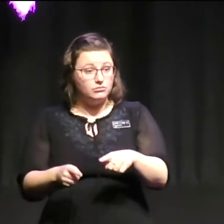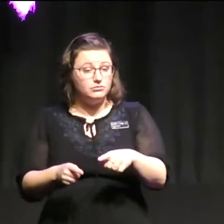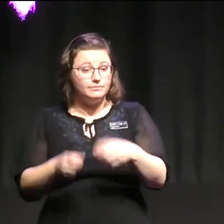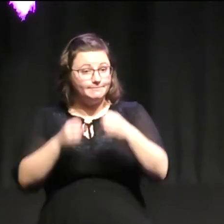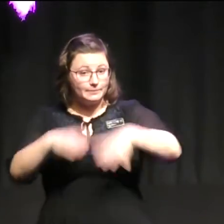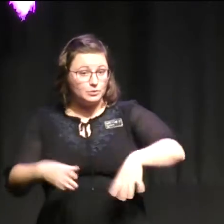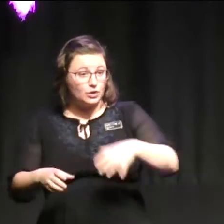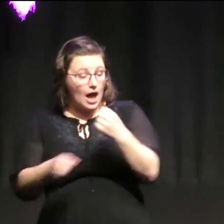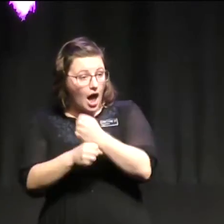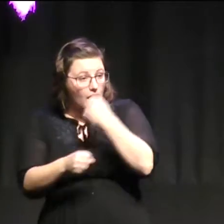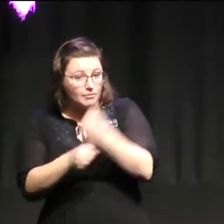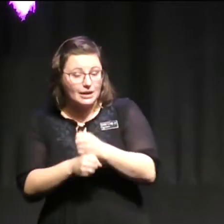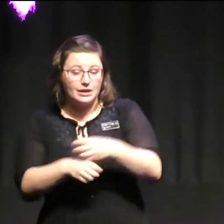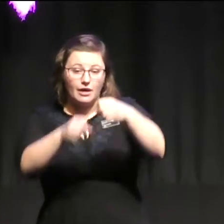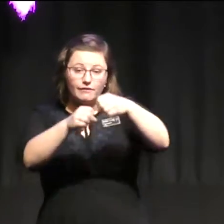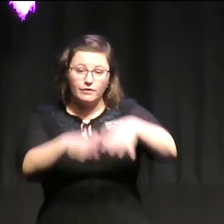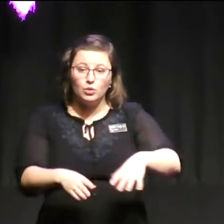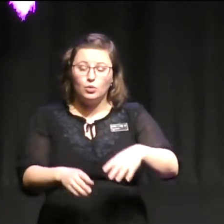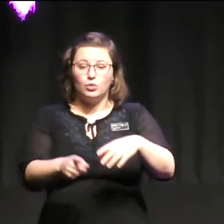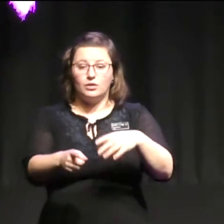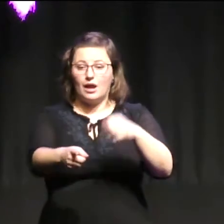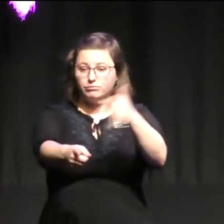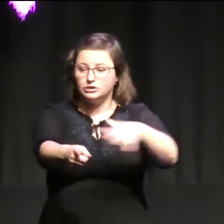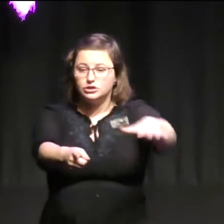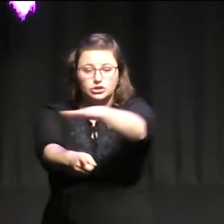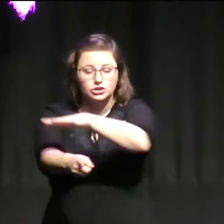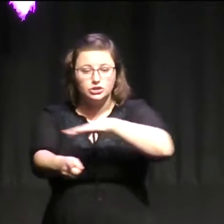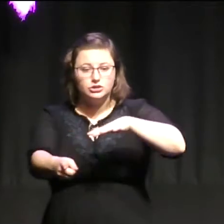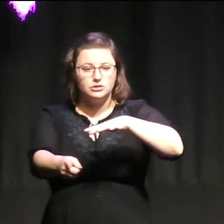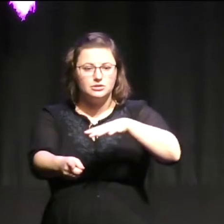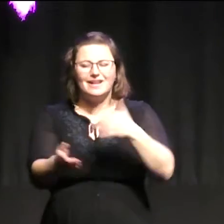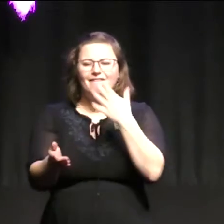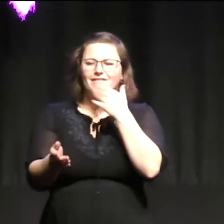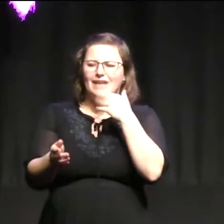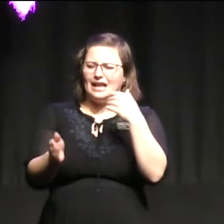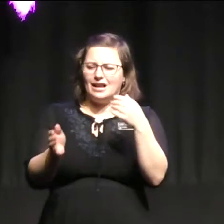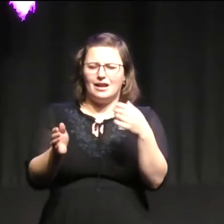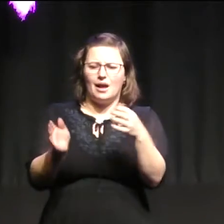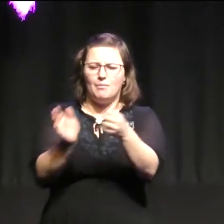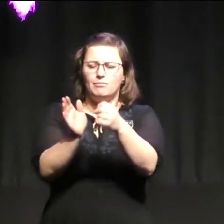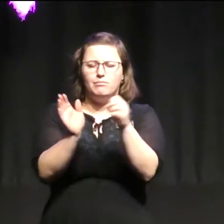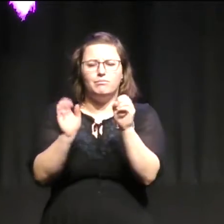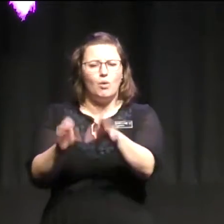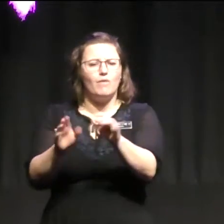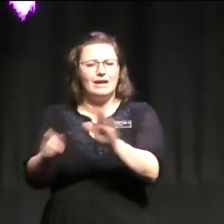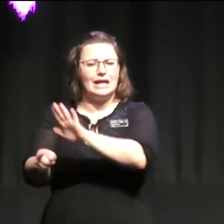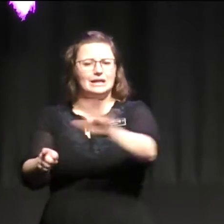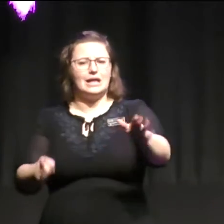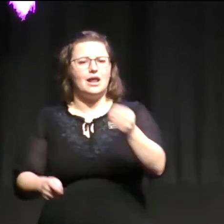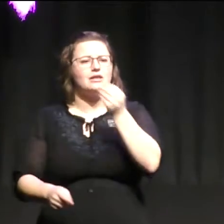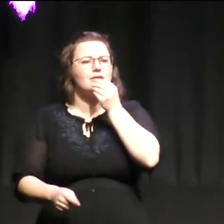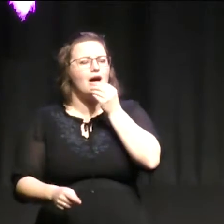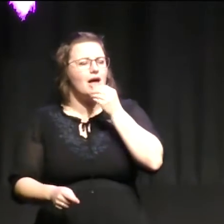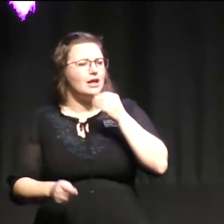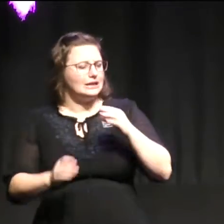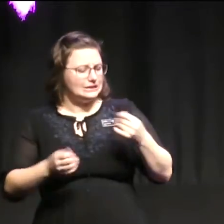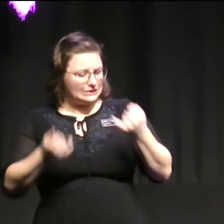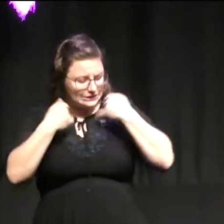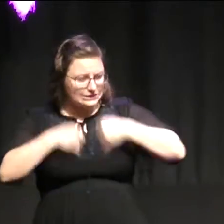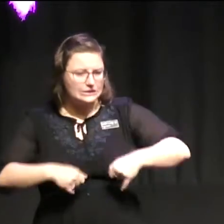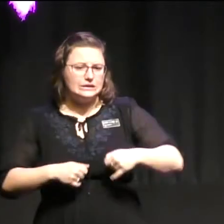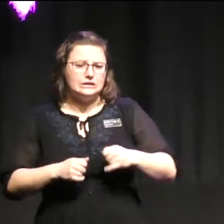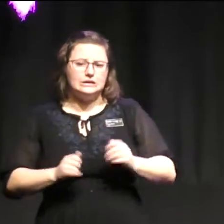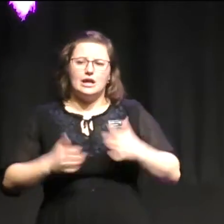work? Are they losing their daily wages? What are its implications on the nutrition, on the healthcare, on the